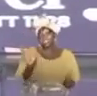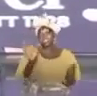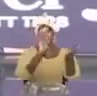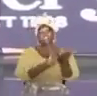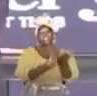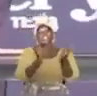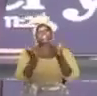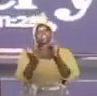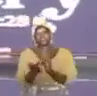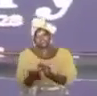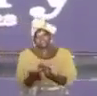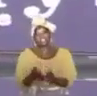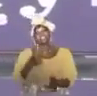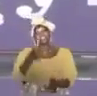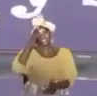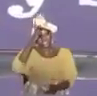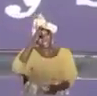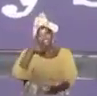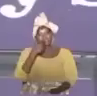said, Satan cometh to me.